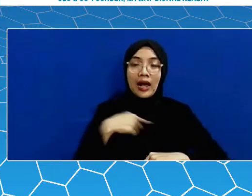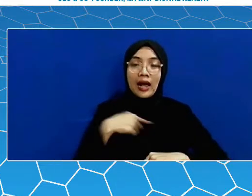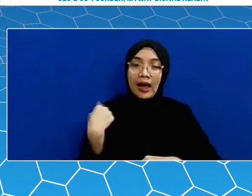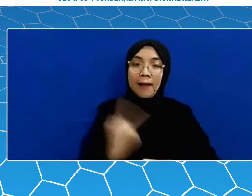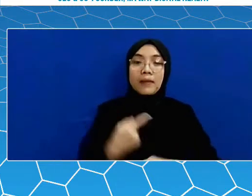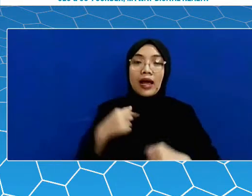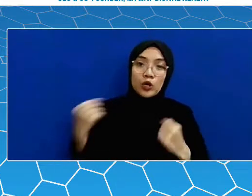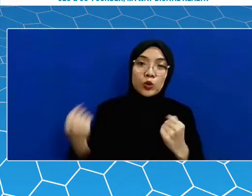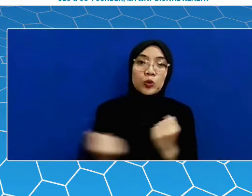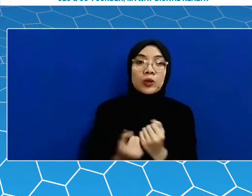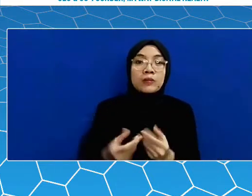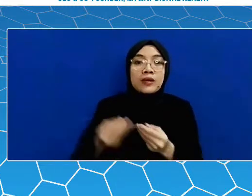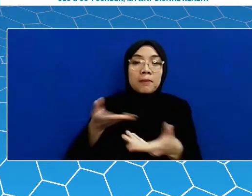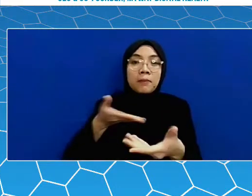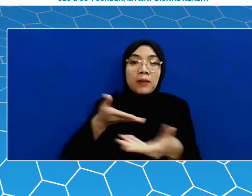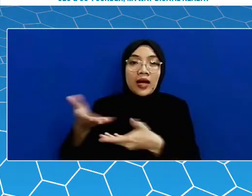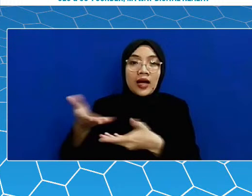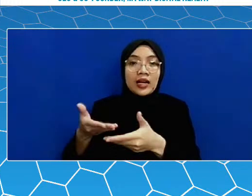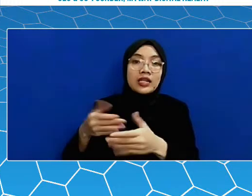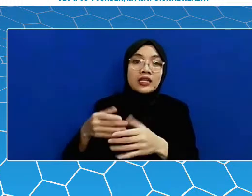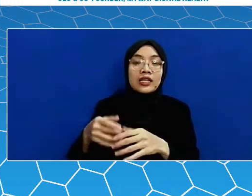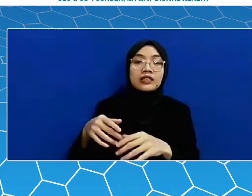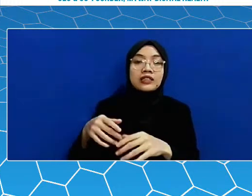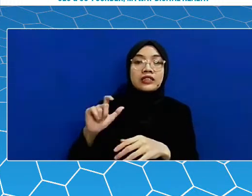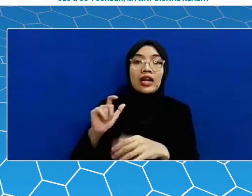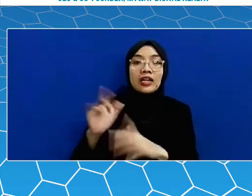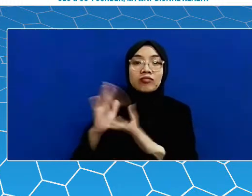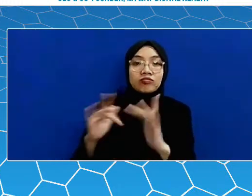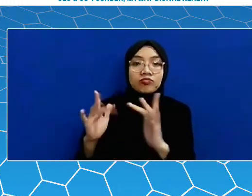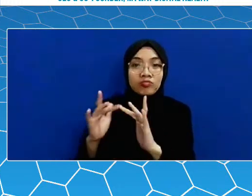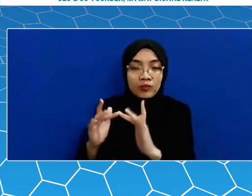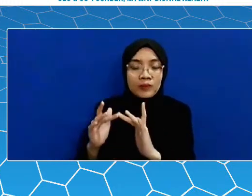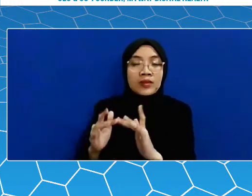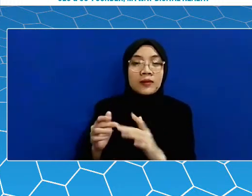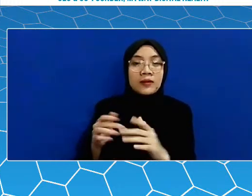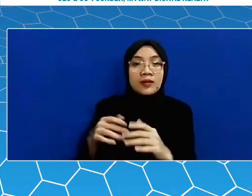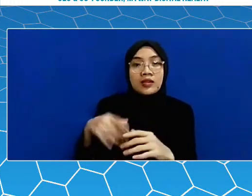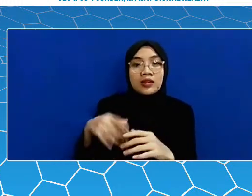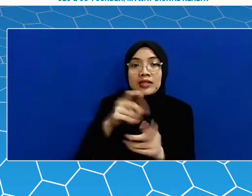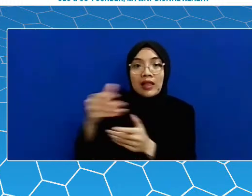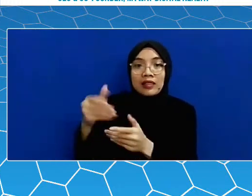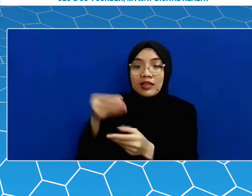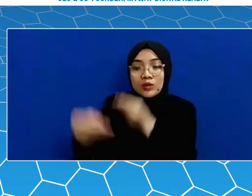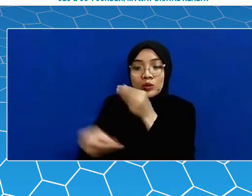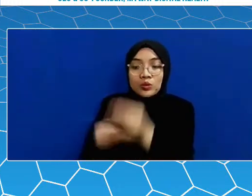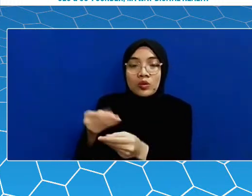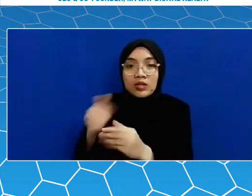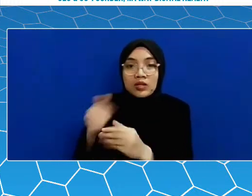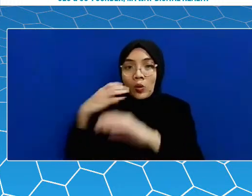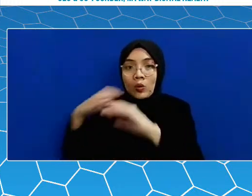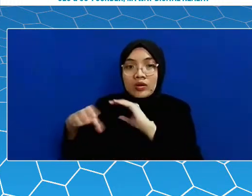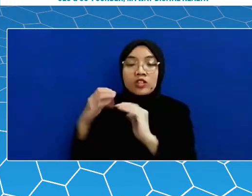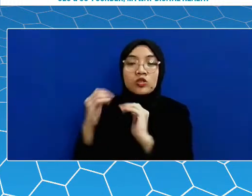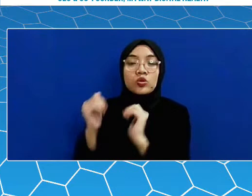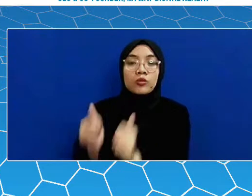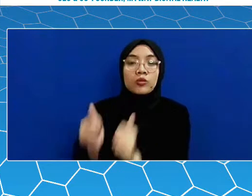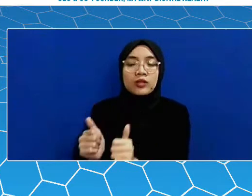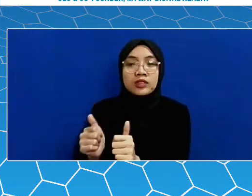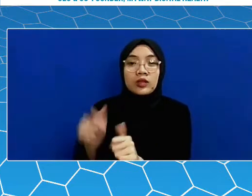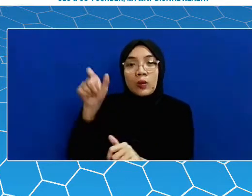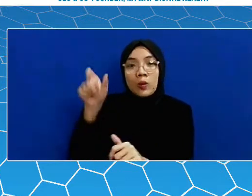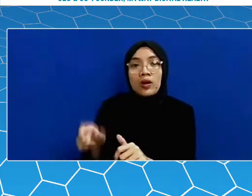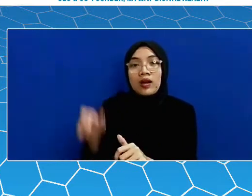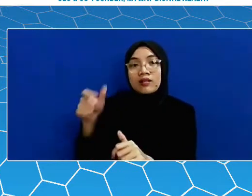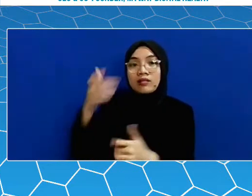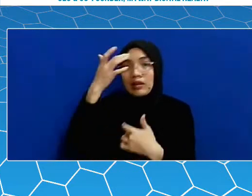our IT allows exchange of data and communication between patients and clinicians. It allows patients to upload data from things